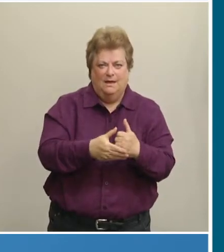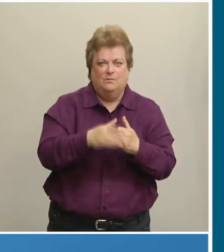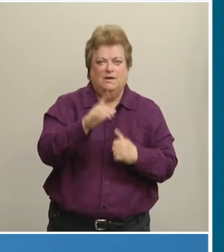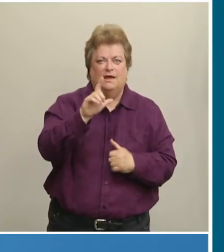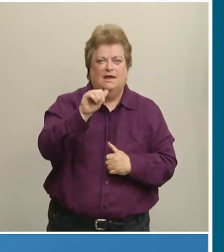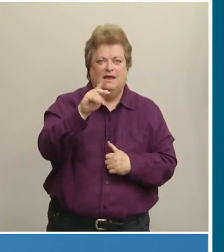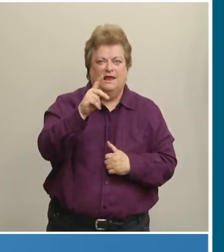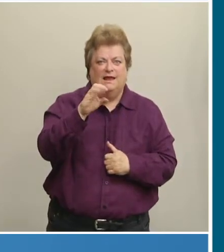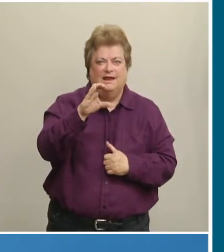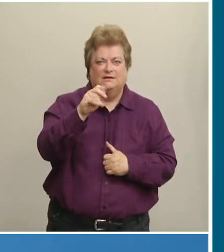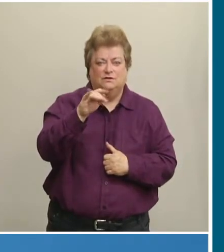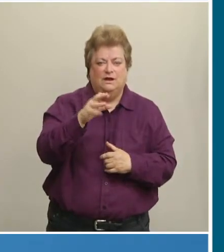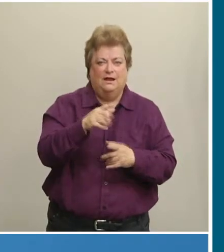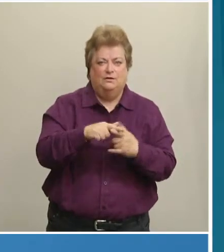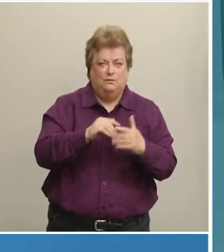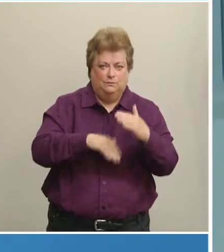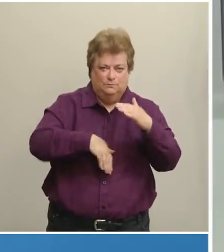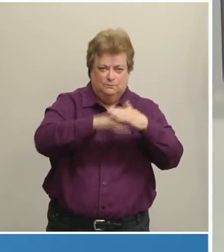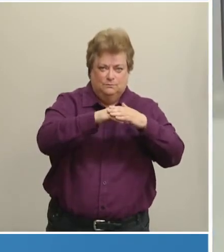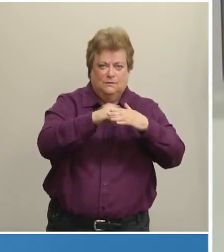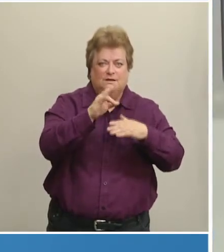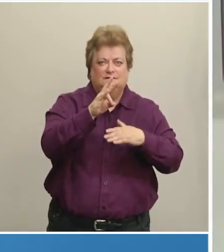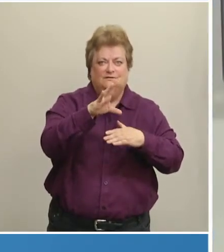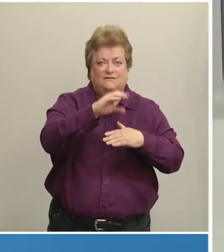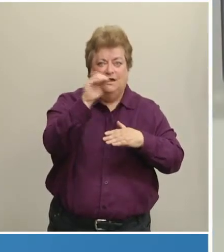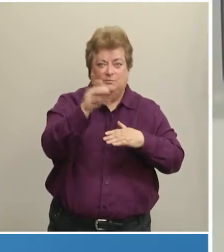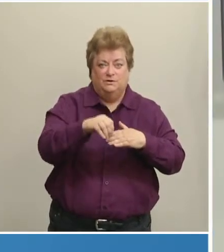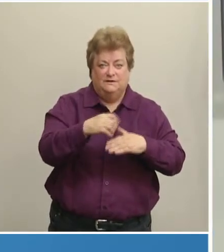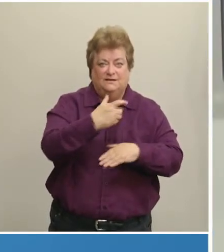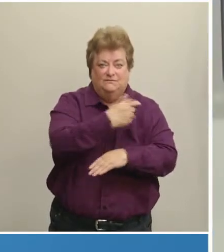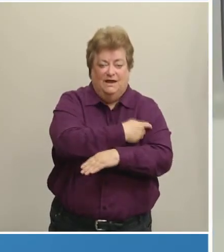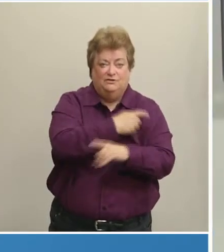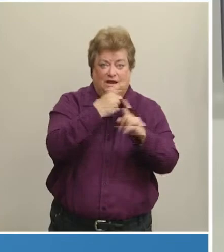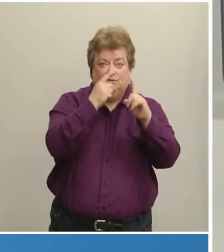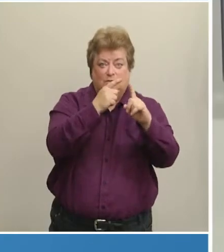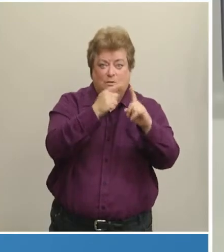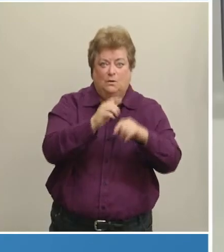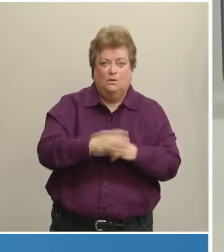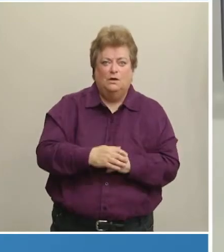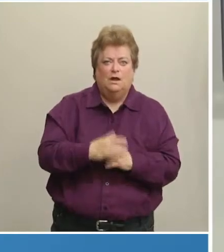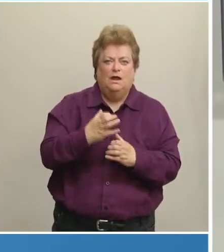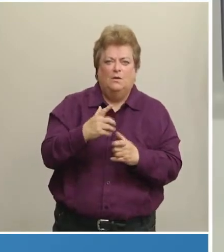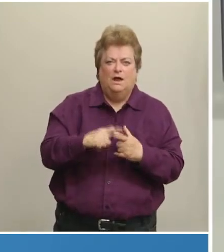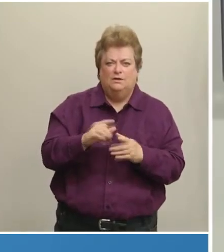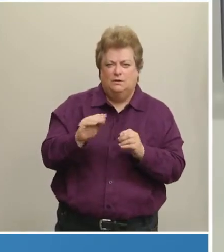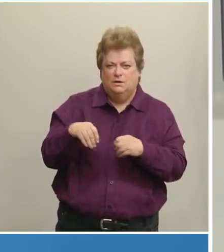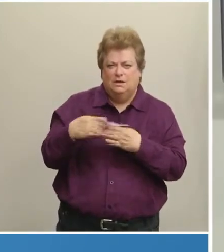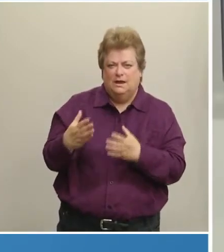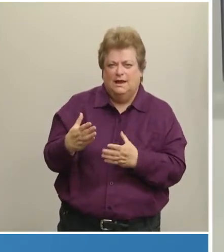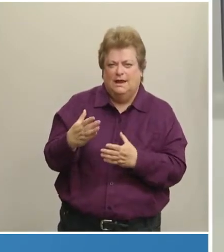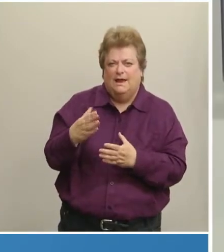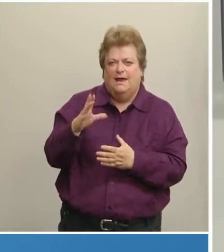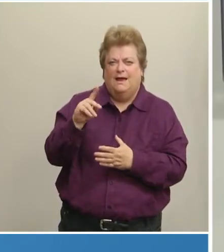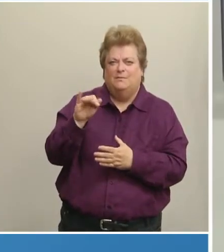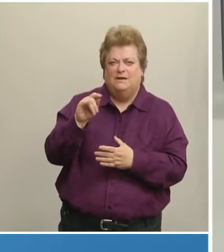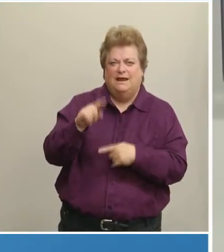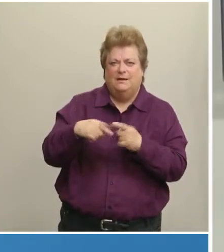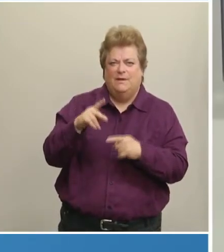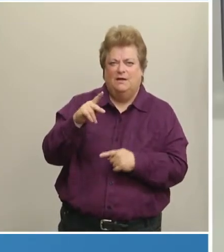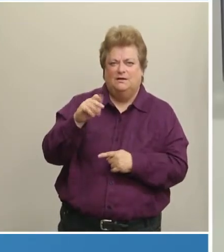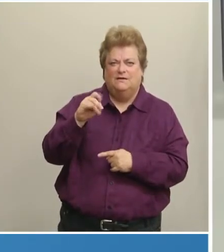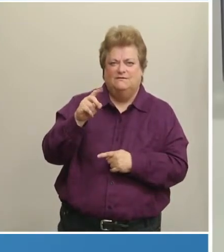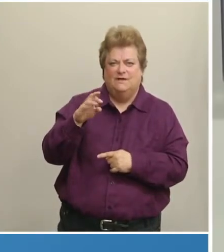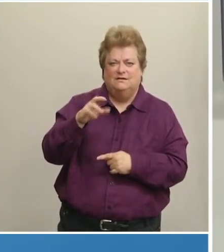reach our 75% vaccination goal. I also want to provide a quick update on Pfizer vaccine. Yesterday,